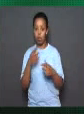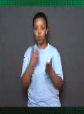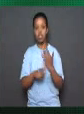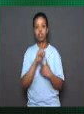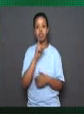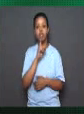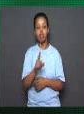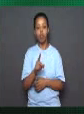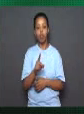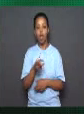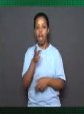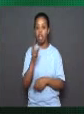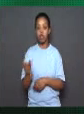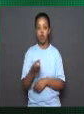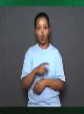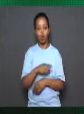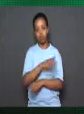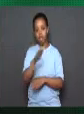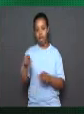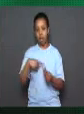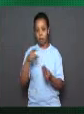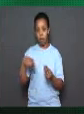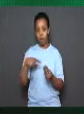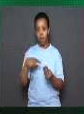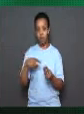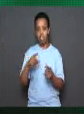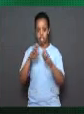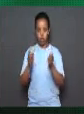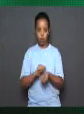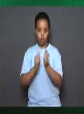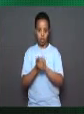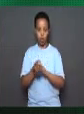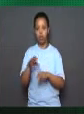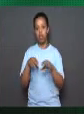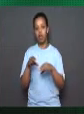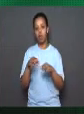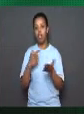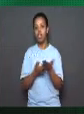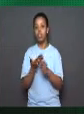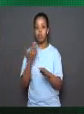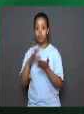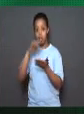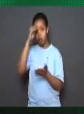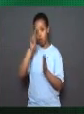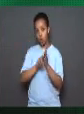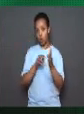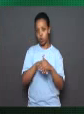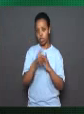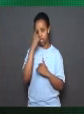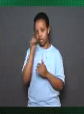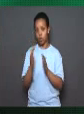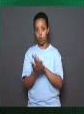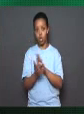in particular to change shape. In a previous unit, you learned that